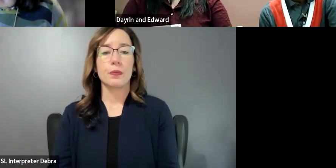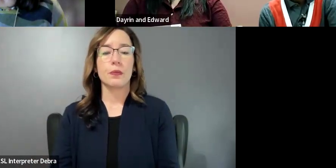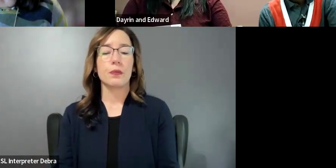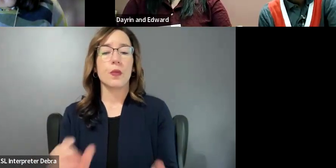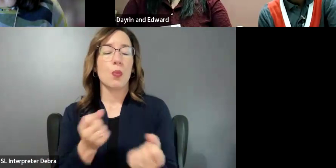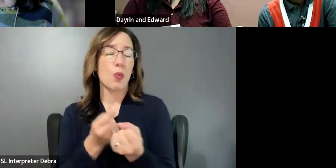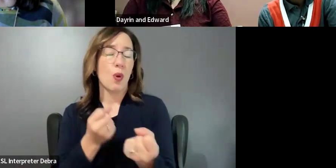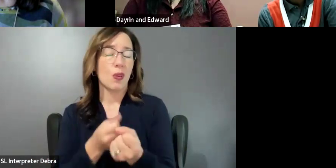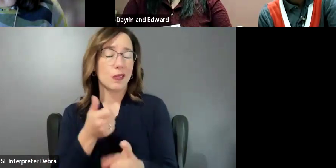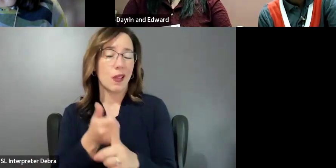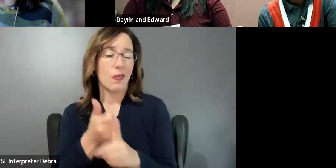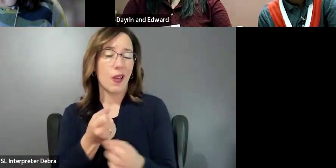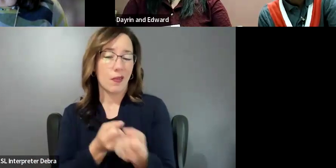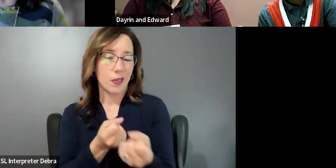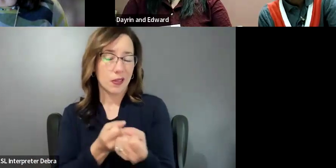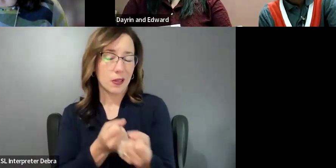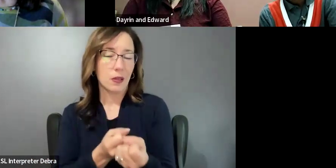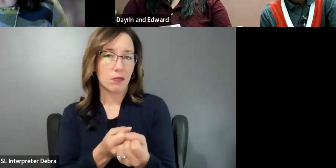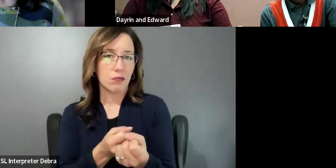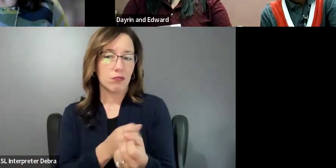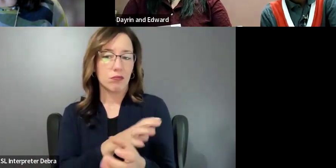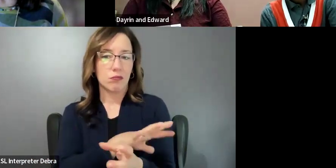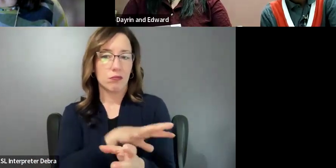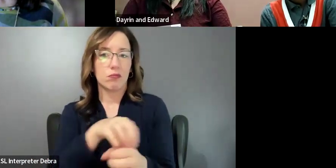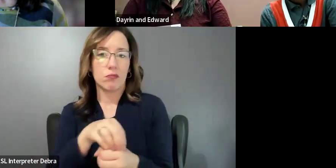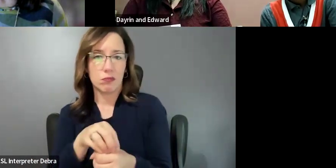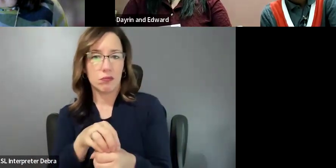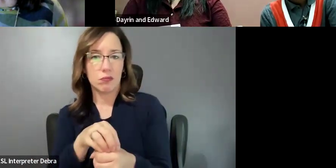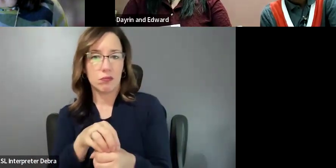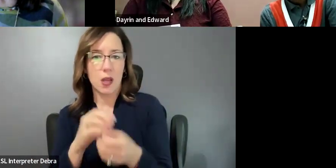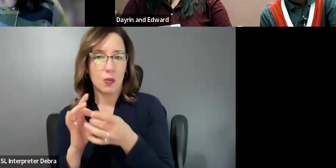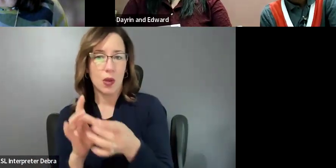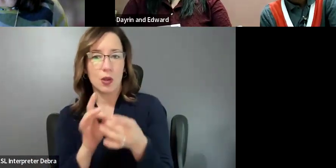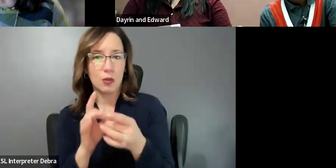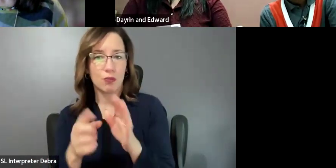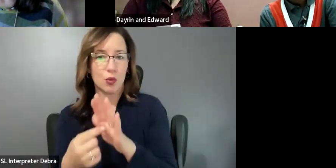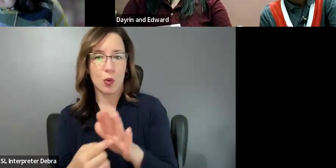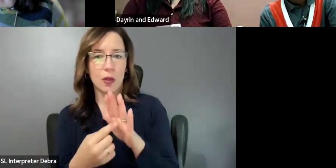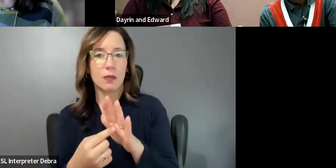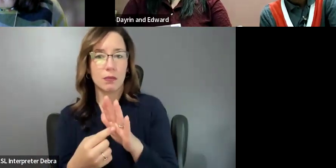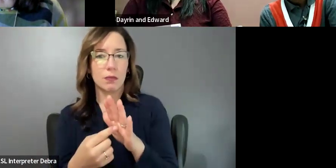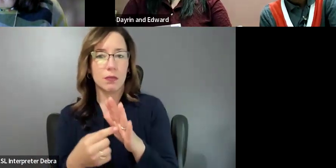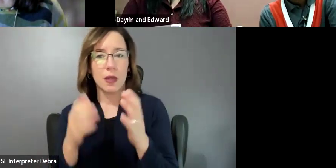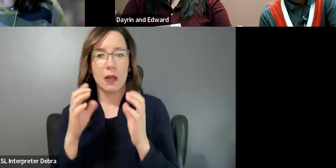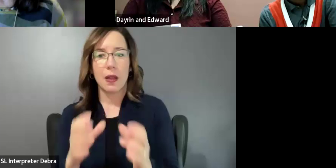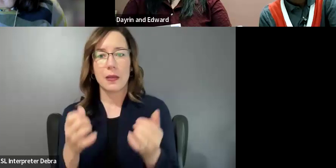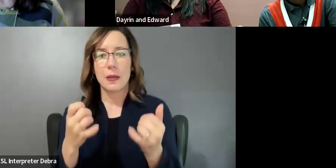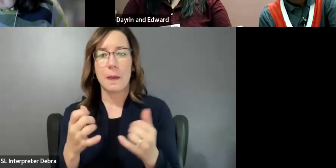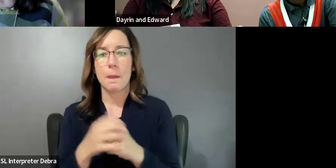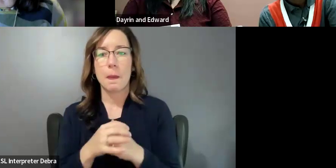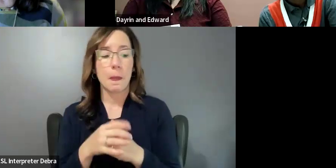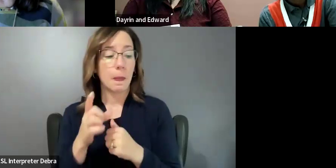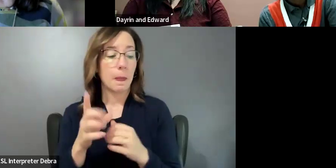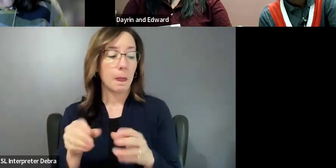with what they are showing with the client or the patient today. But you have provided